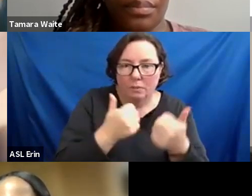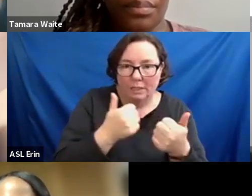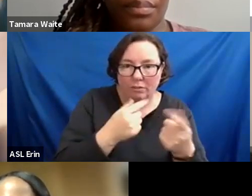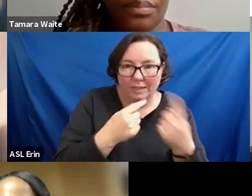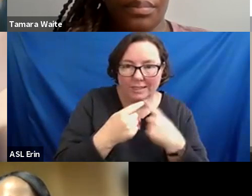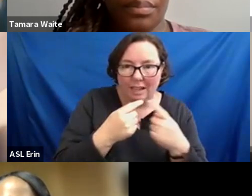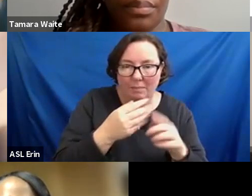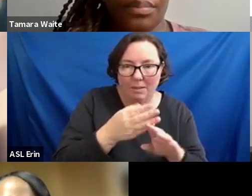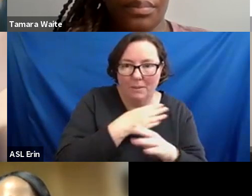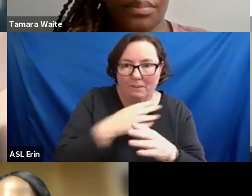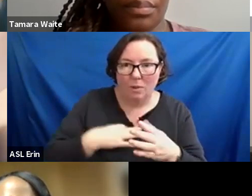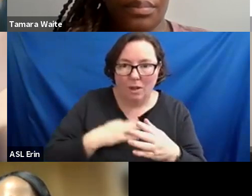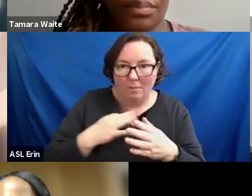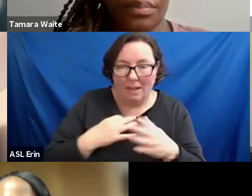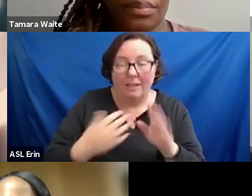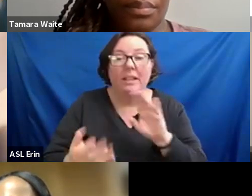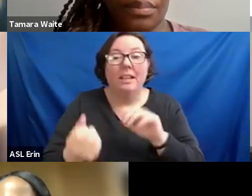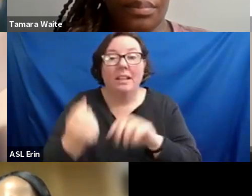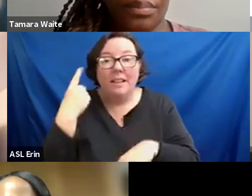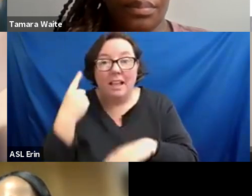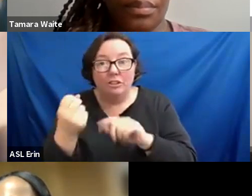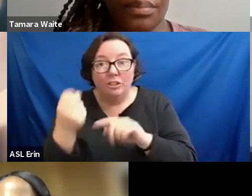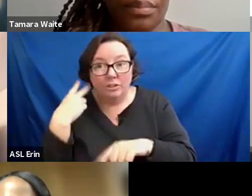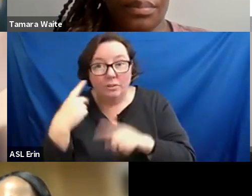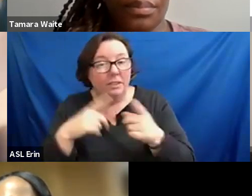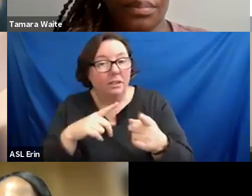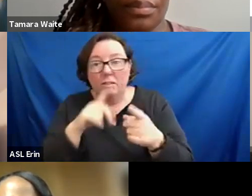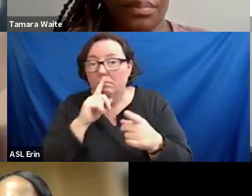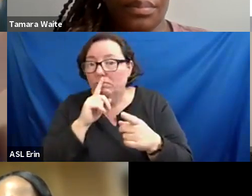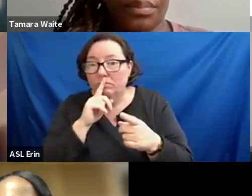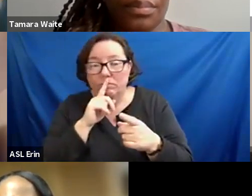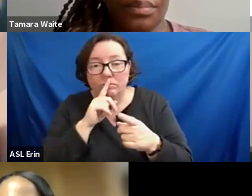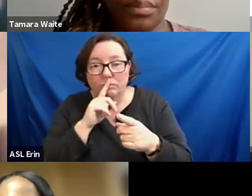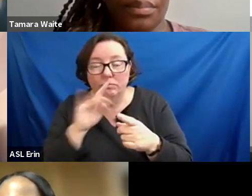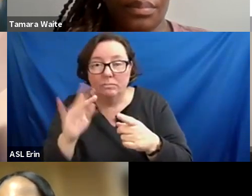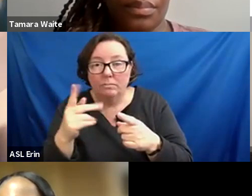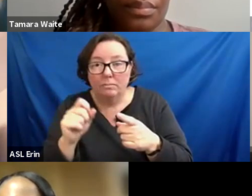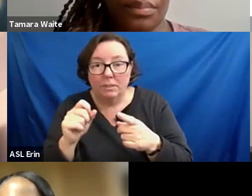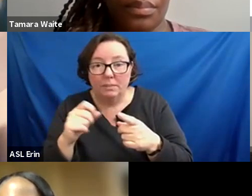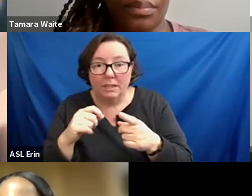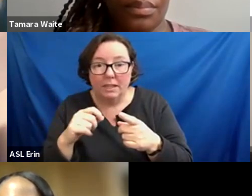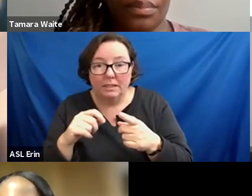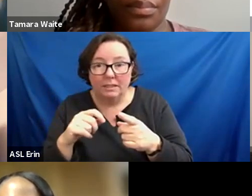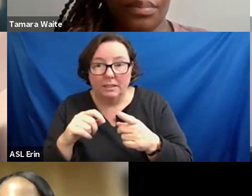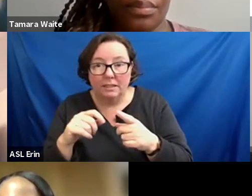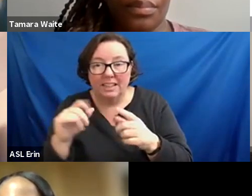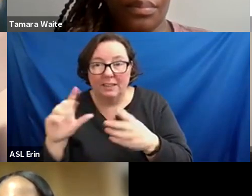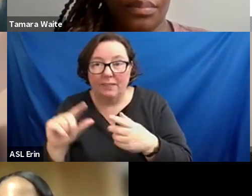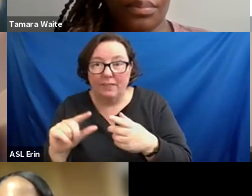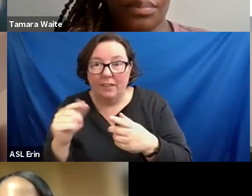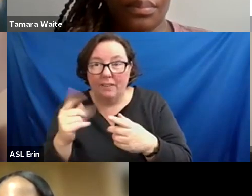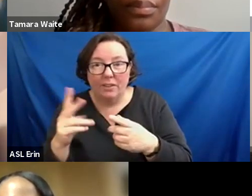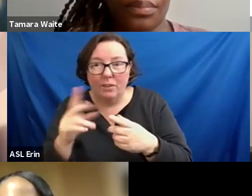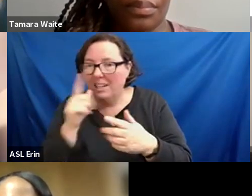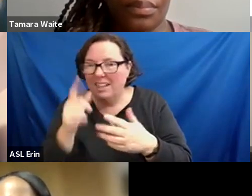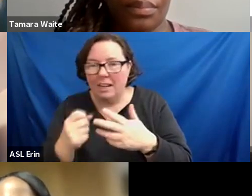particular, BPS students who did make up a significant portion of the applicant pool in prior years did not have to